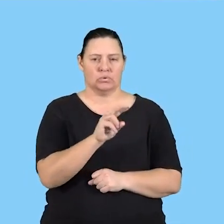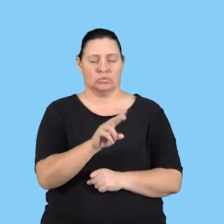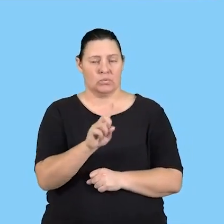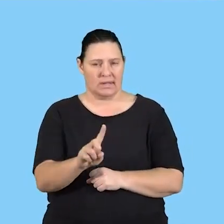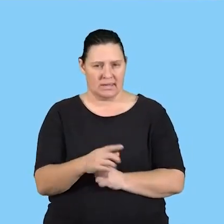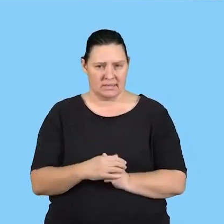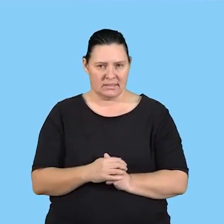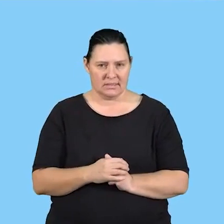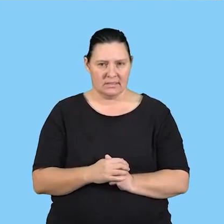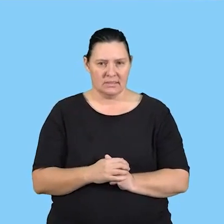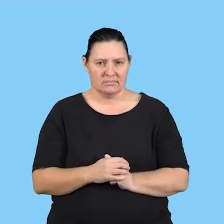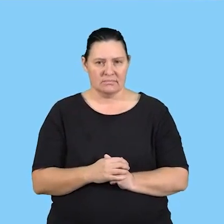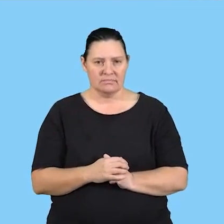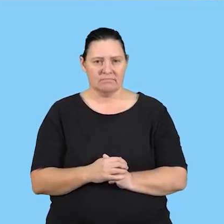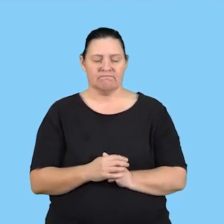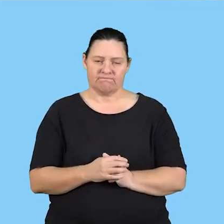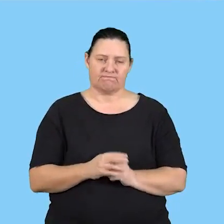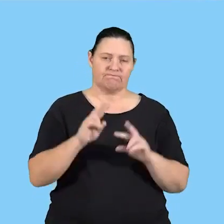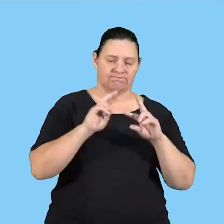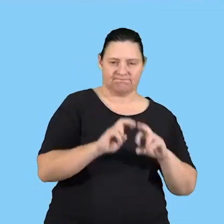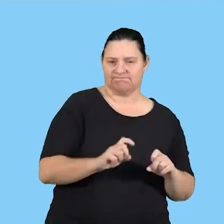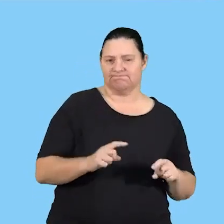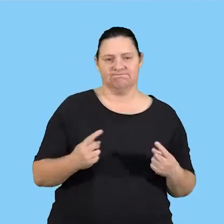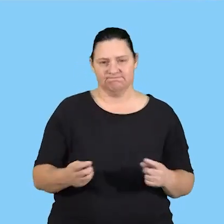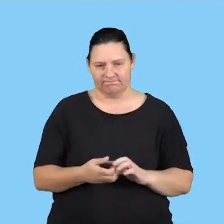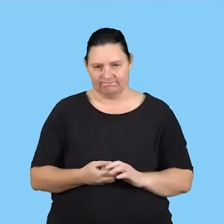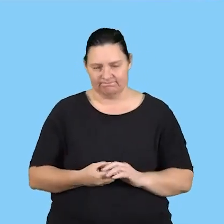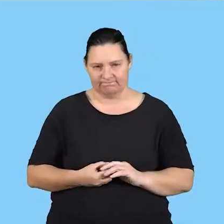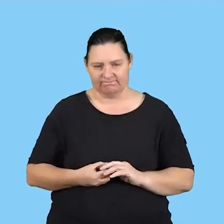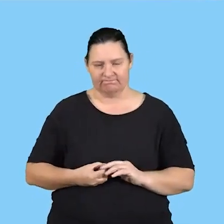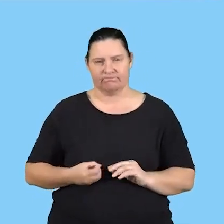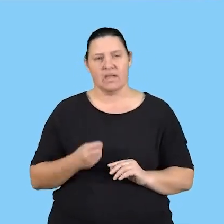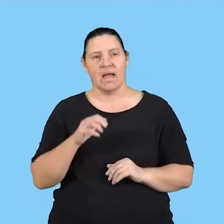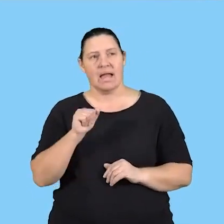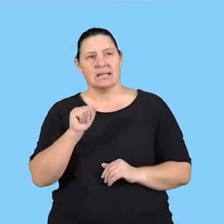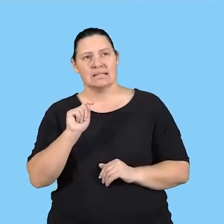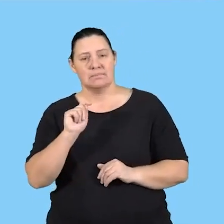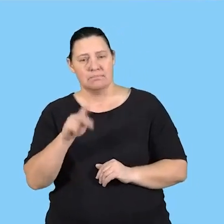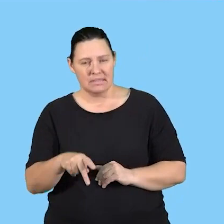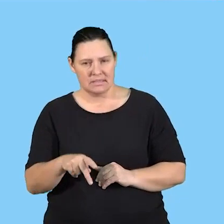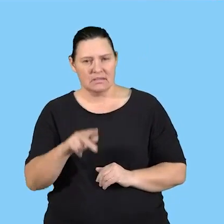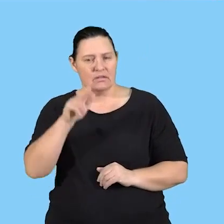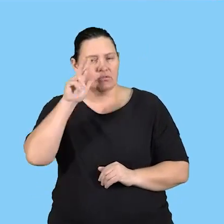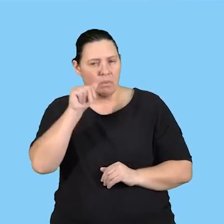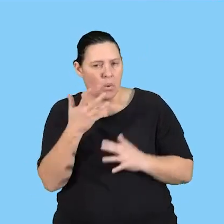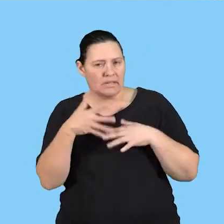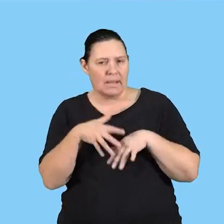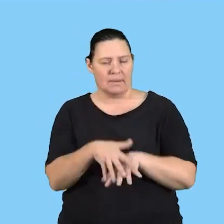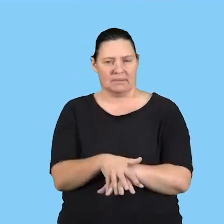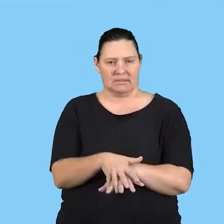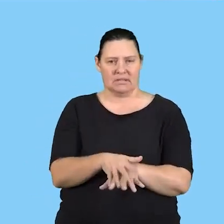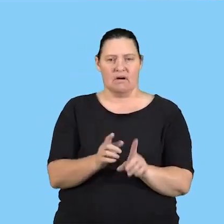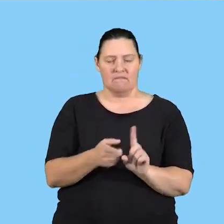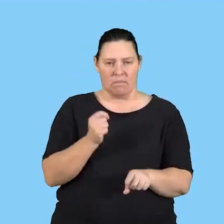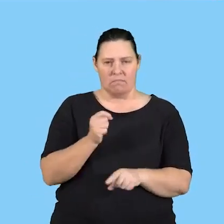2021 as envisaged. So these ATPs, colleagues, were supposed to be implemented from